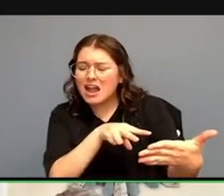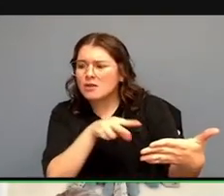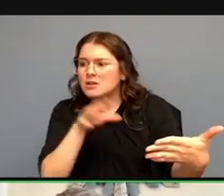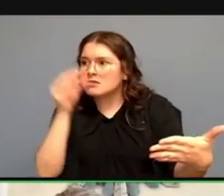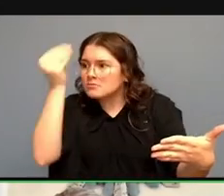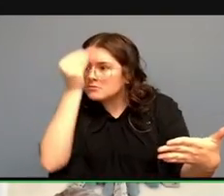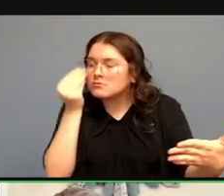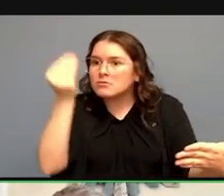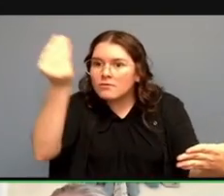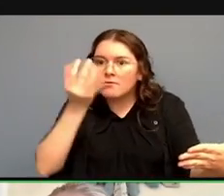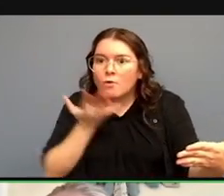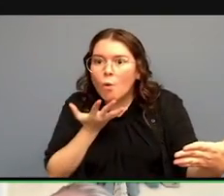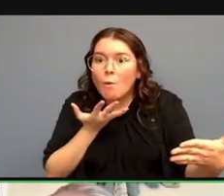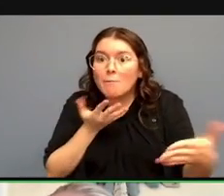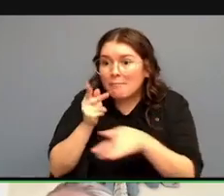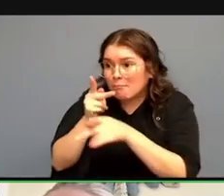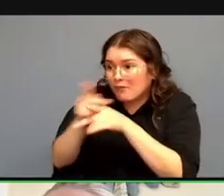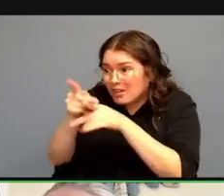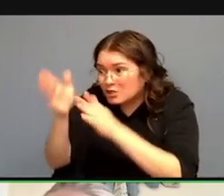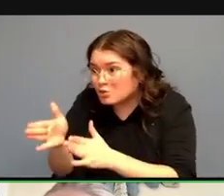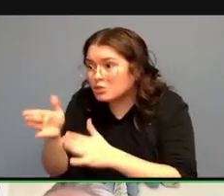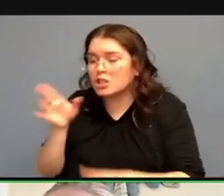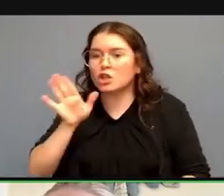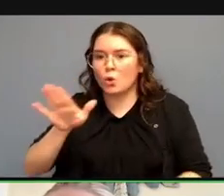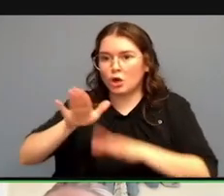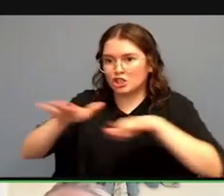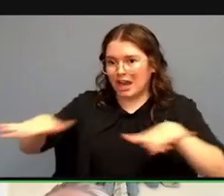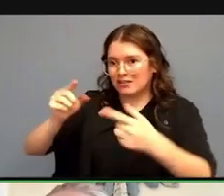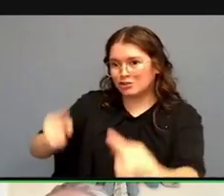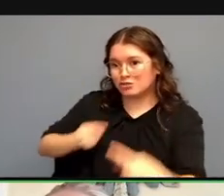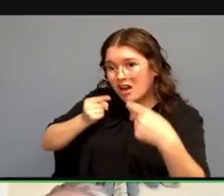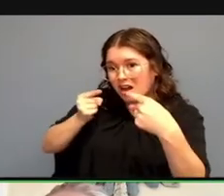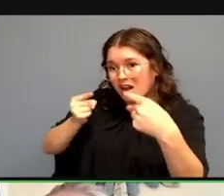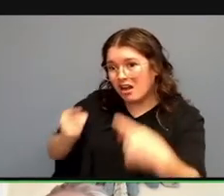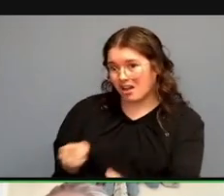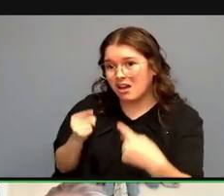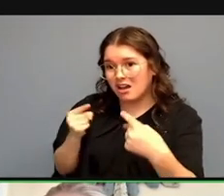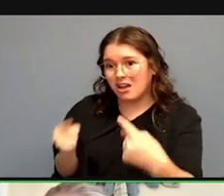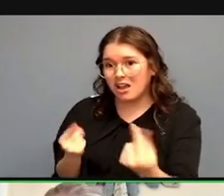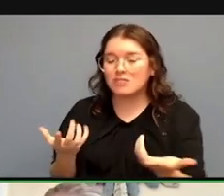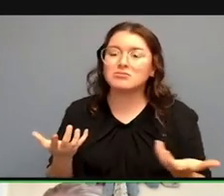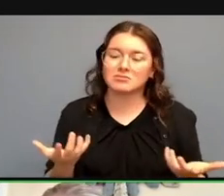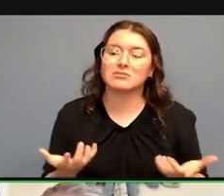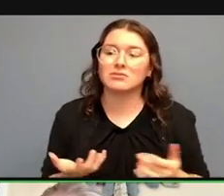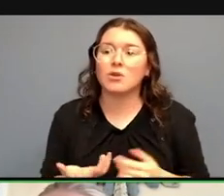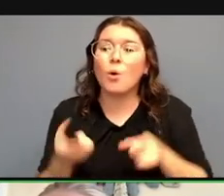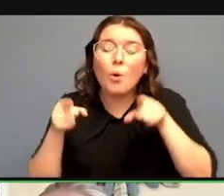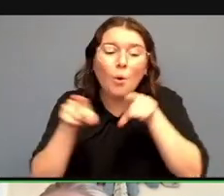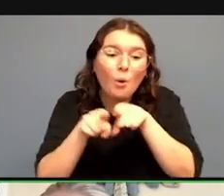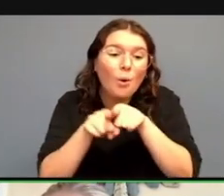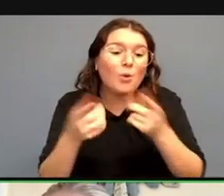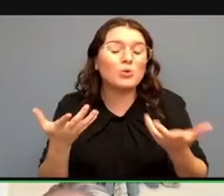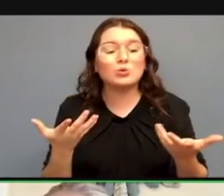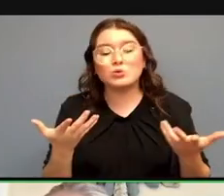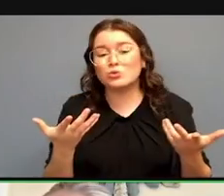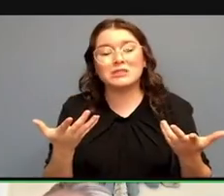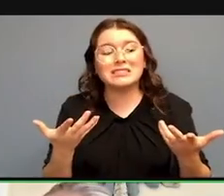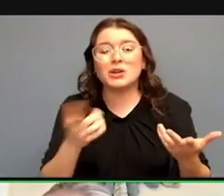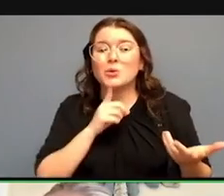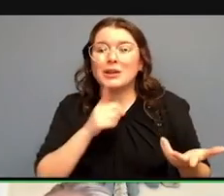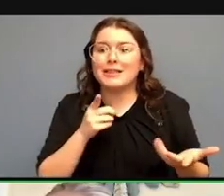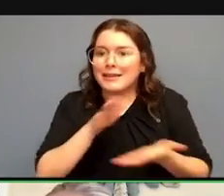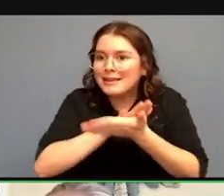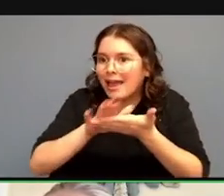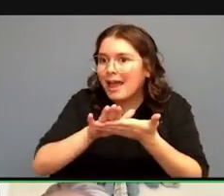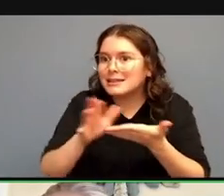by professionals that your child is struggling. And then it can also be really nice